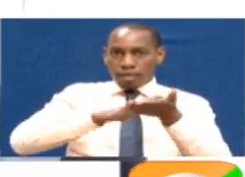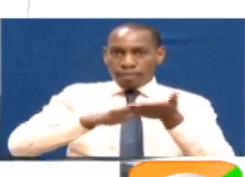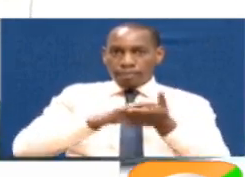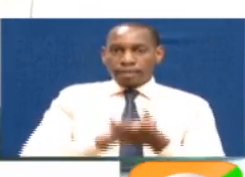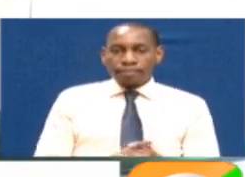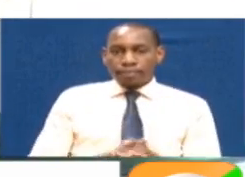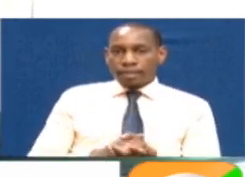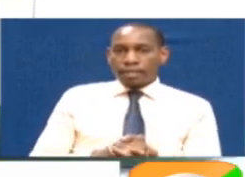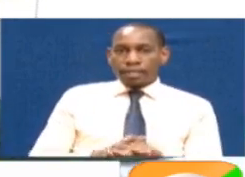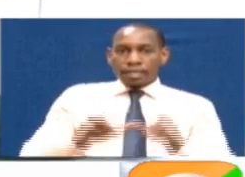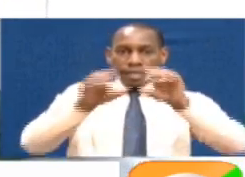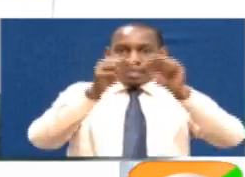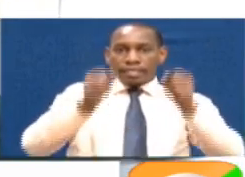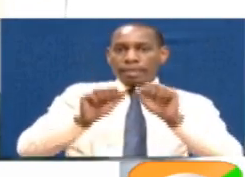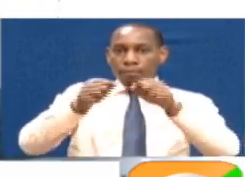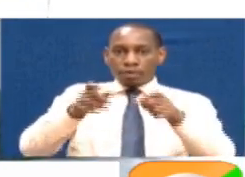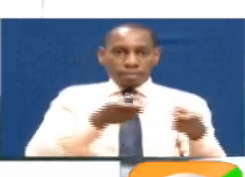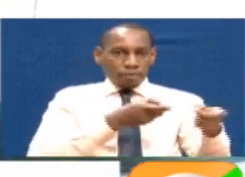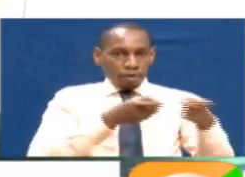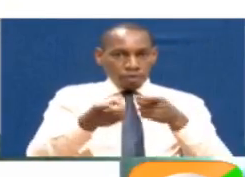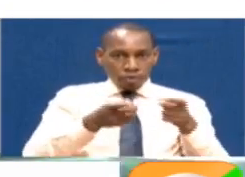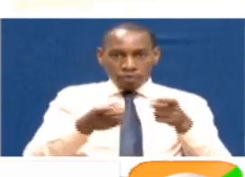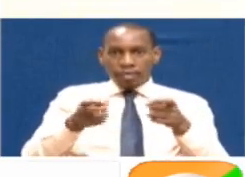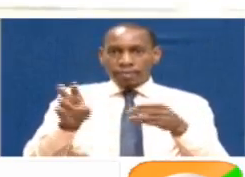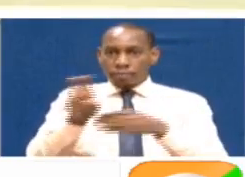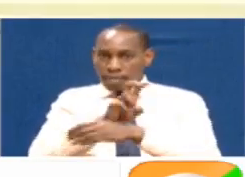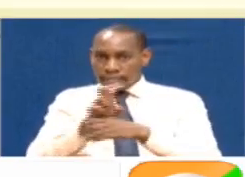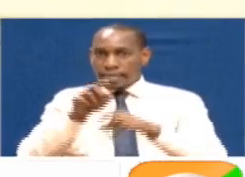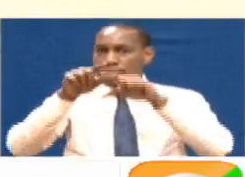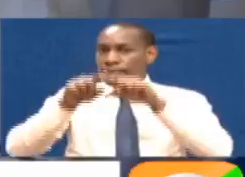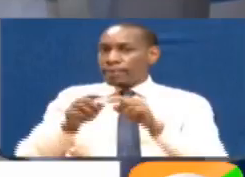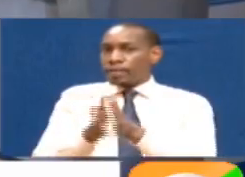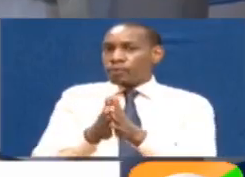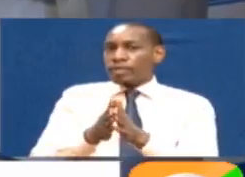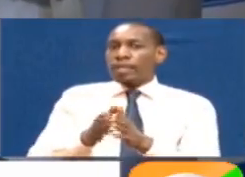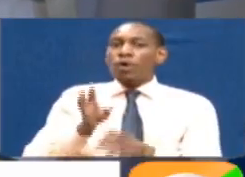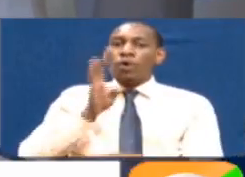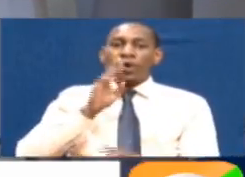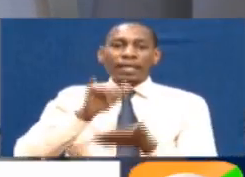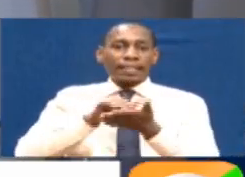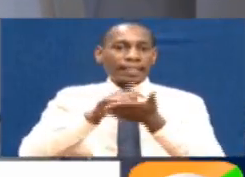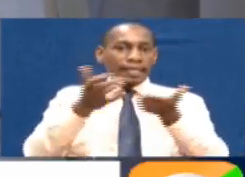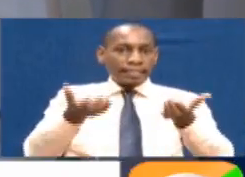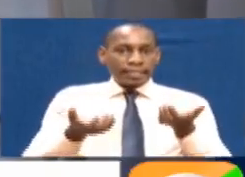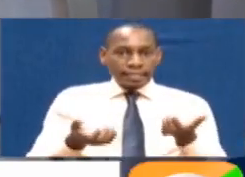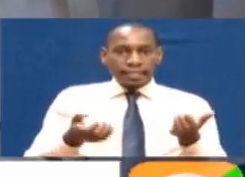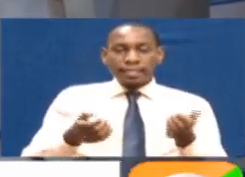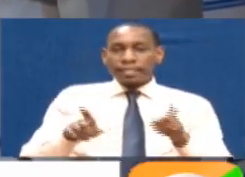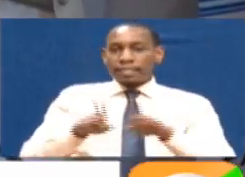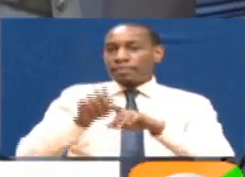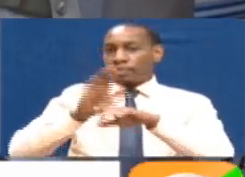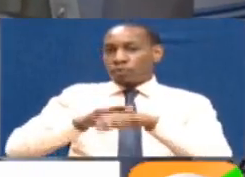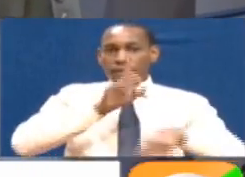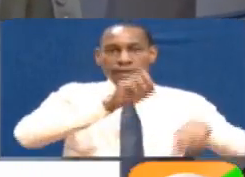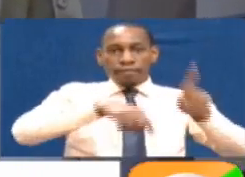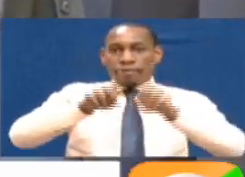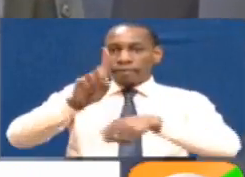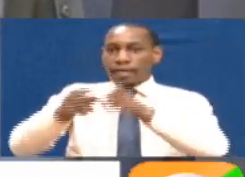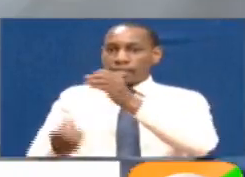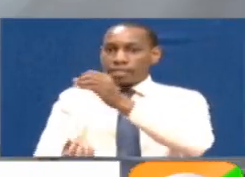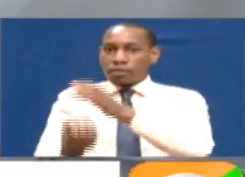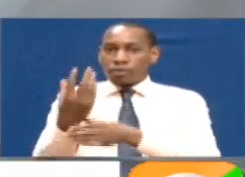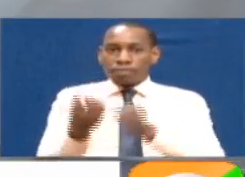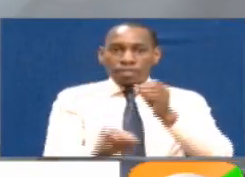With a pump, a farmer can monitor and keep the pump on depending on the amount of water required. It is suitable for a variety of